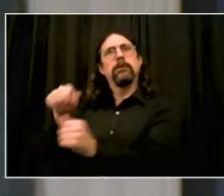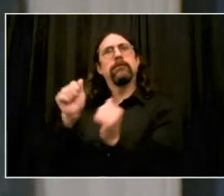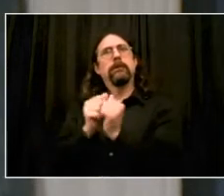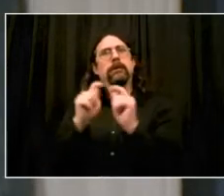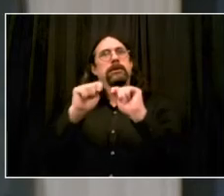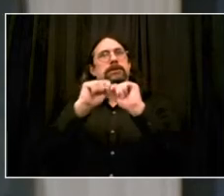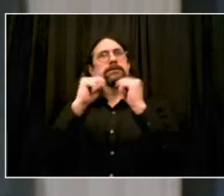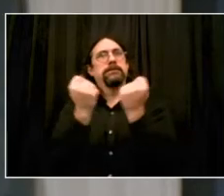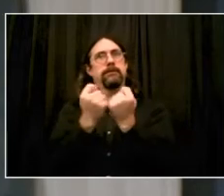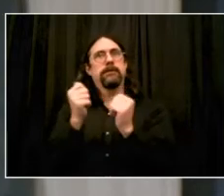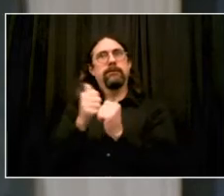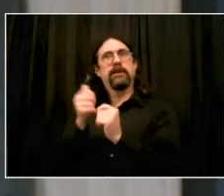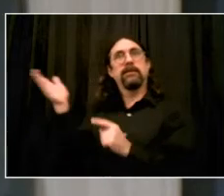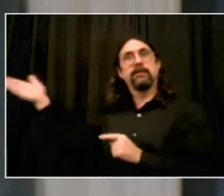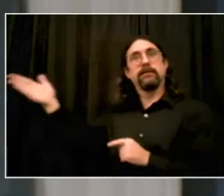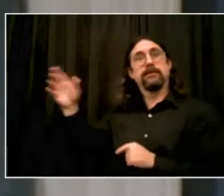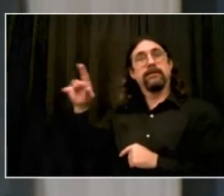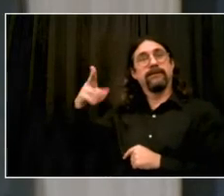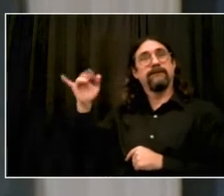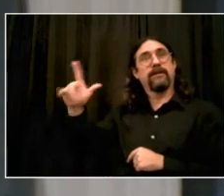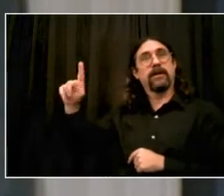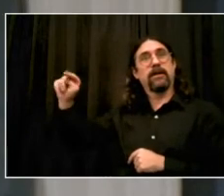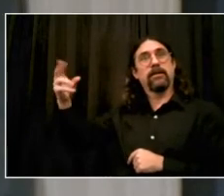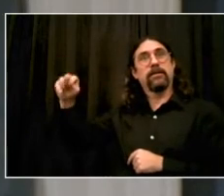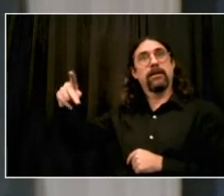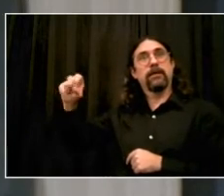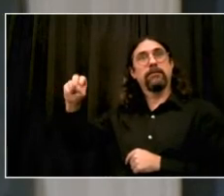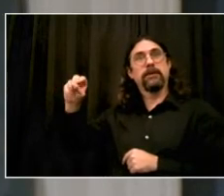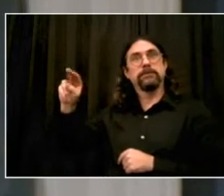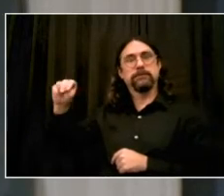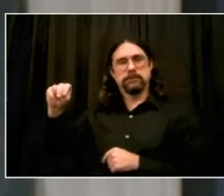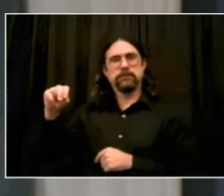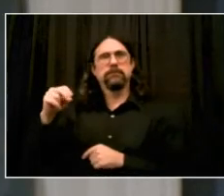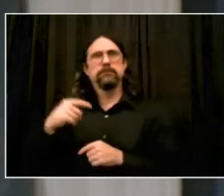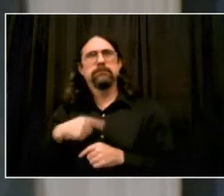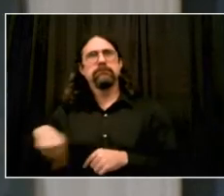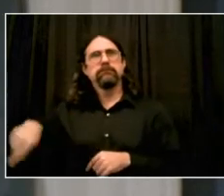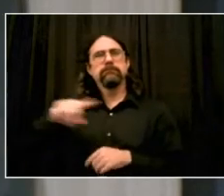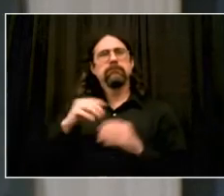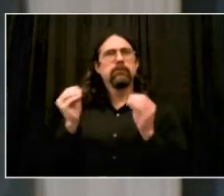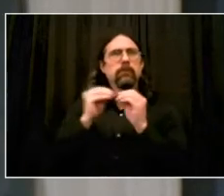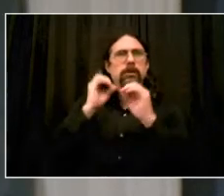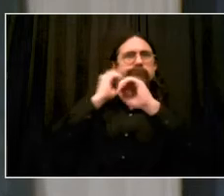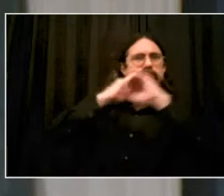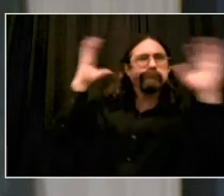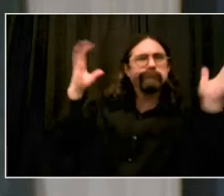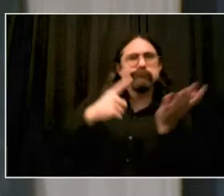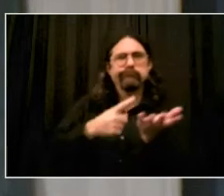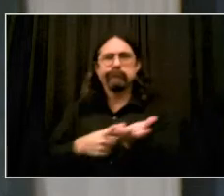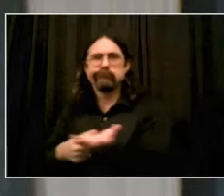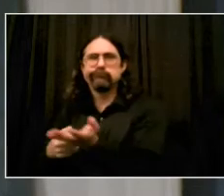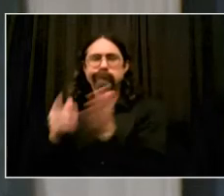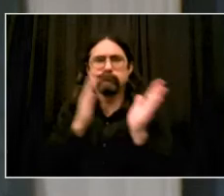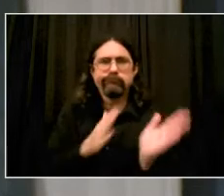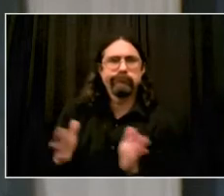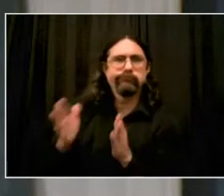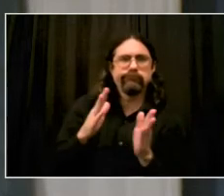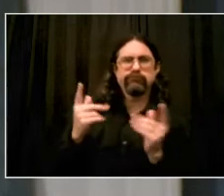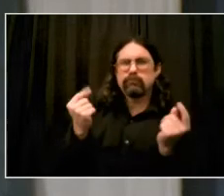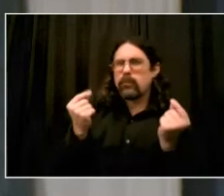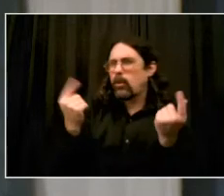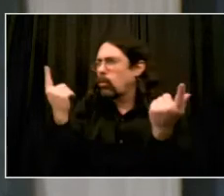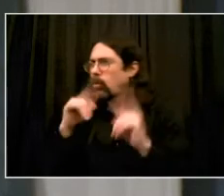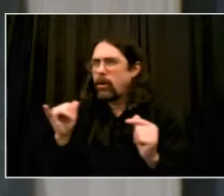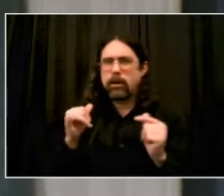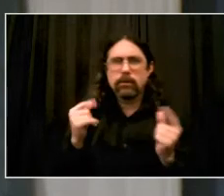like. And the reality is worker cooperatives look like us. The largest worker cooperative in the country is CHCA on Fordham